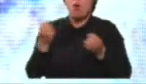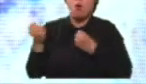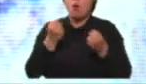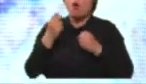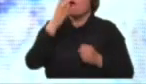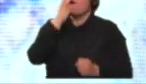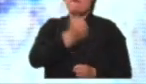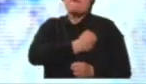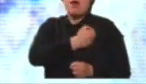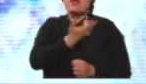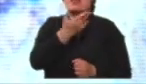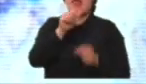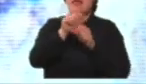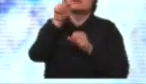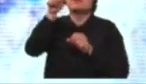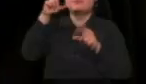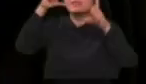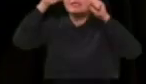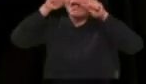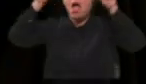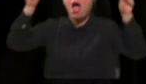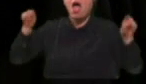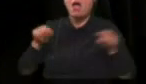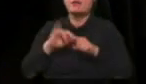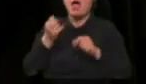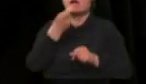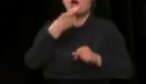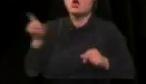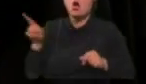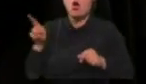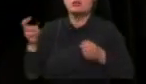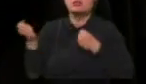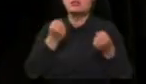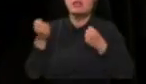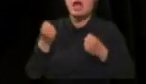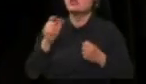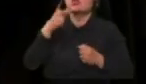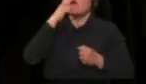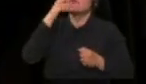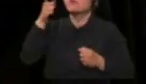this. How many modes do you see? Don't be shy, somebody shout it out. It can be in Polish, or hold your hands up.